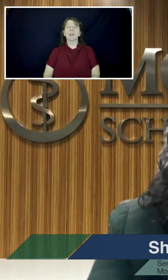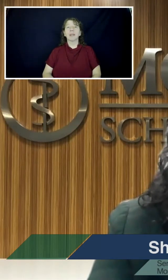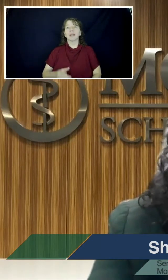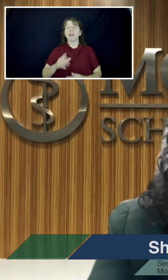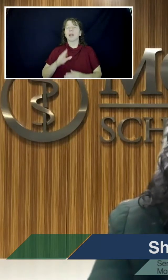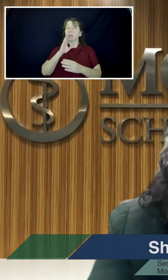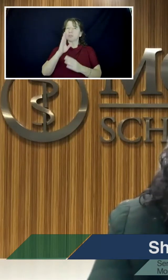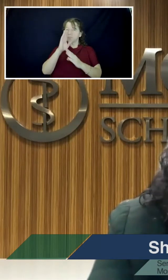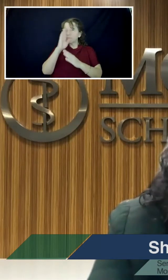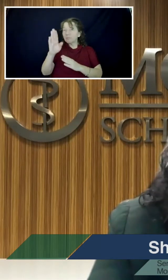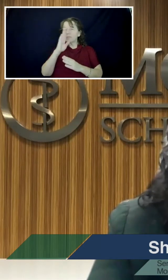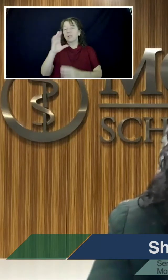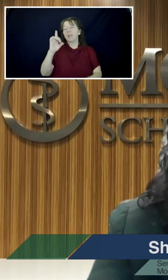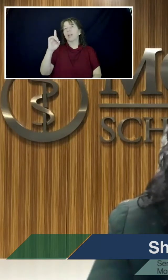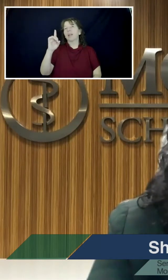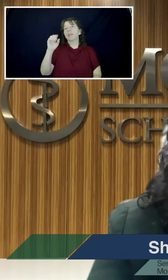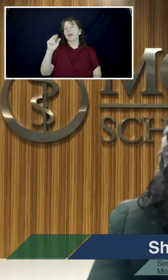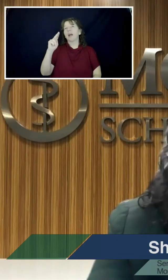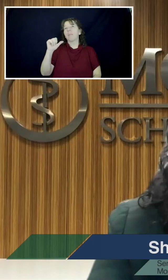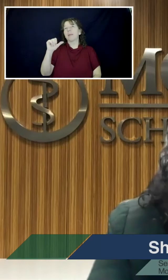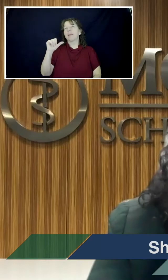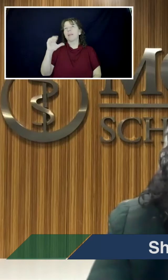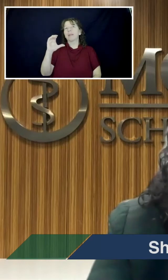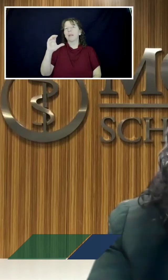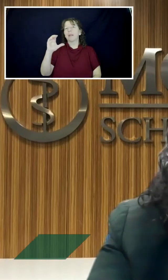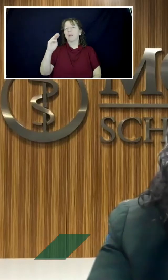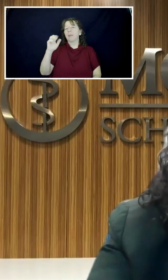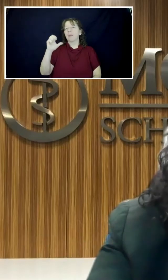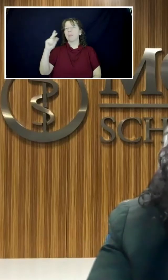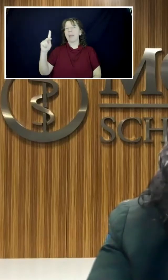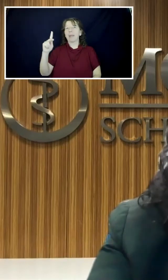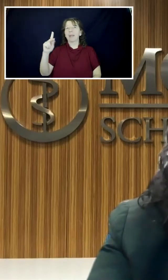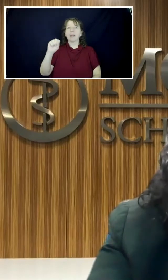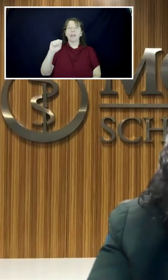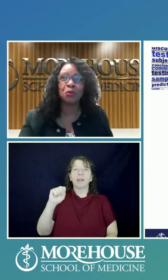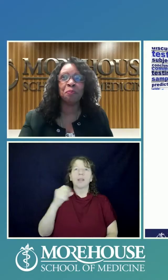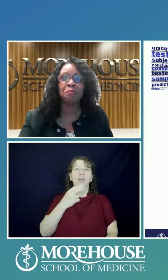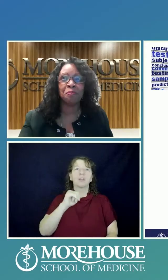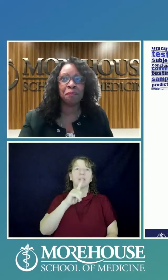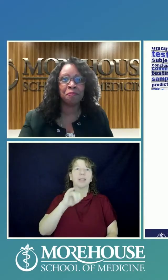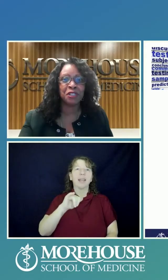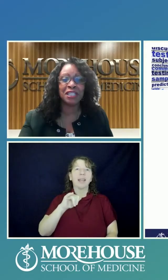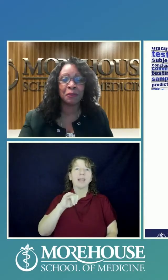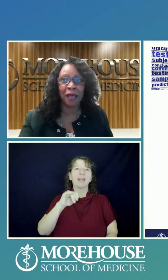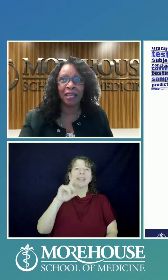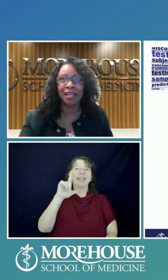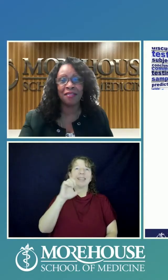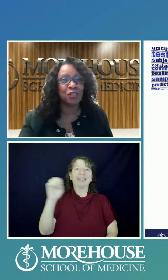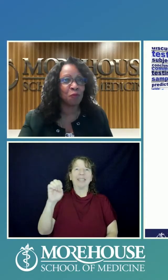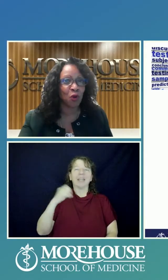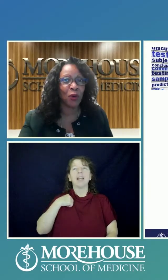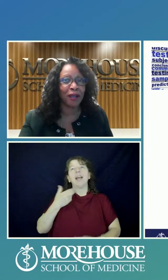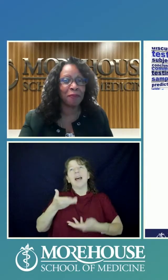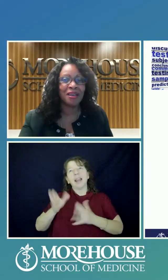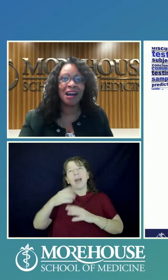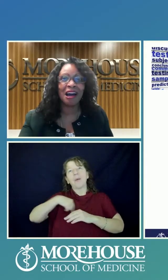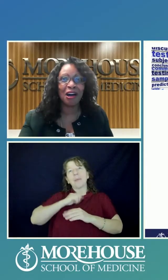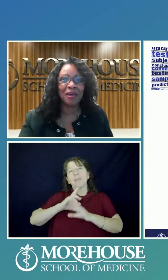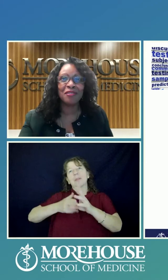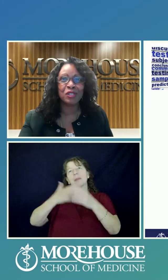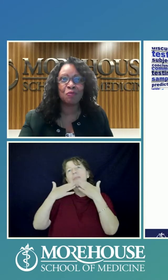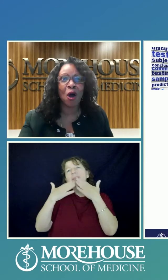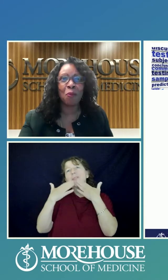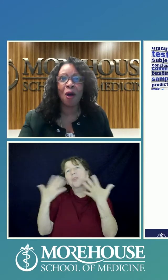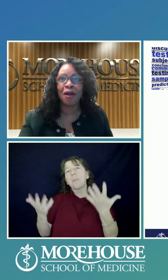Dominic Mack and Ms. Shanae Lee for allowing me to participate in this program